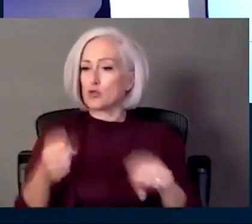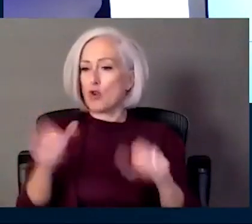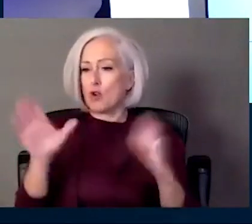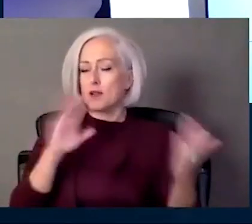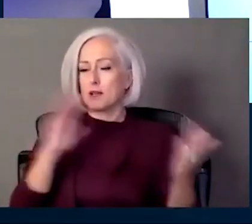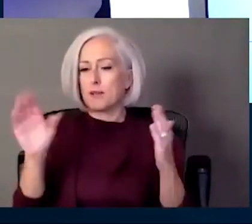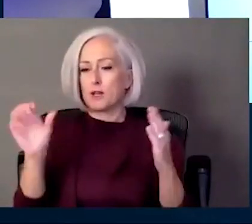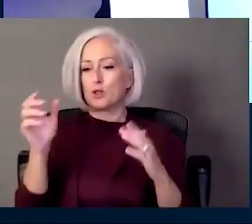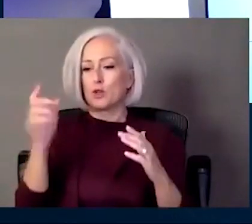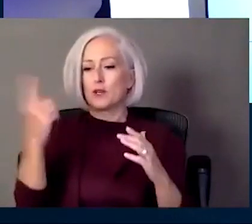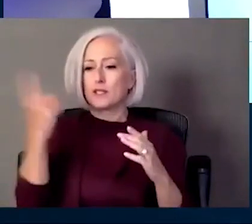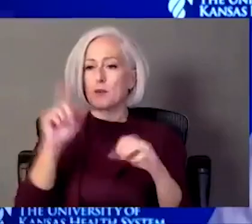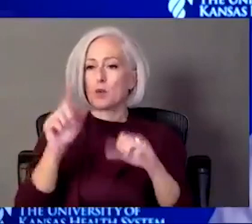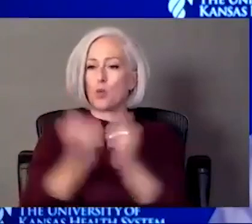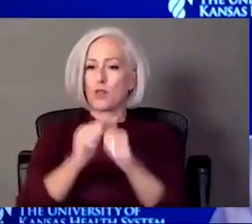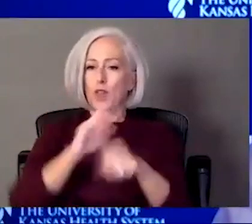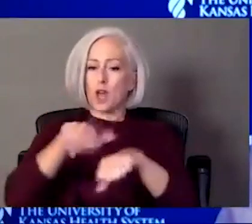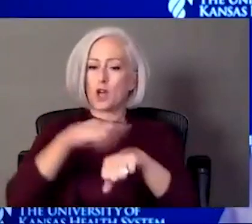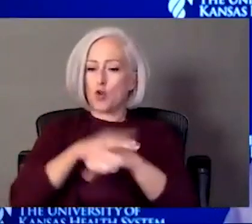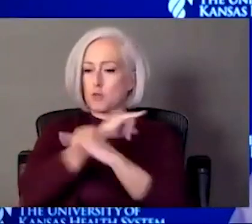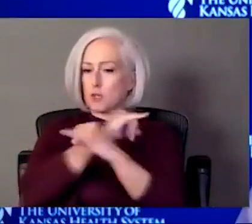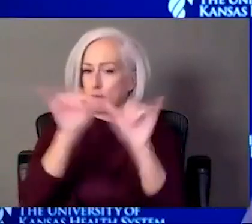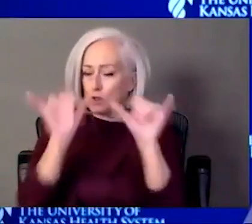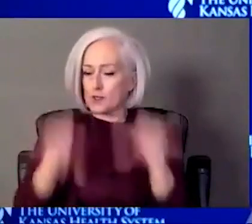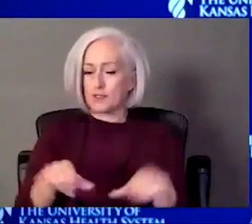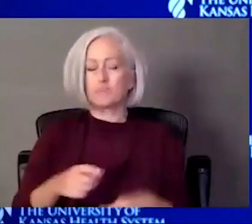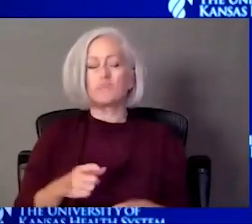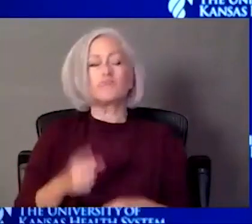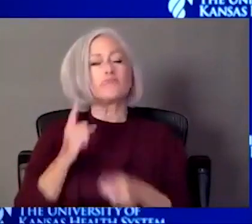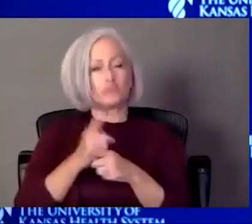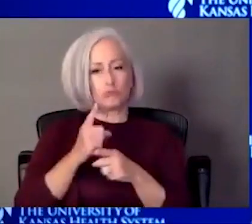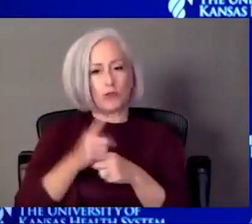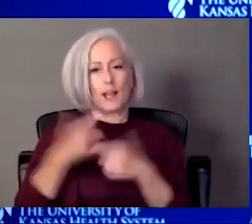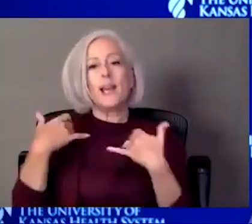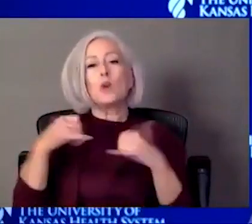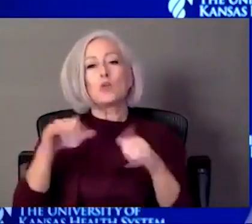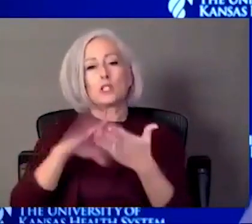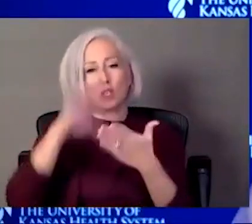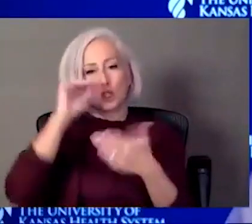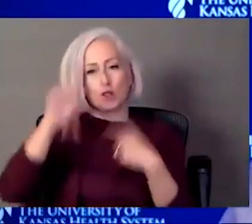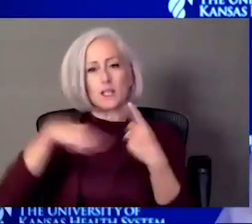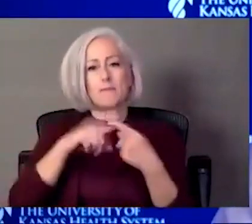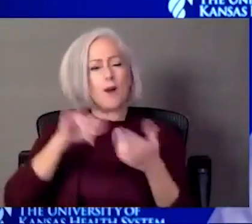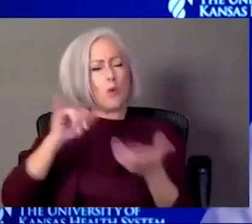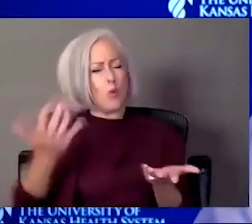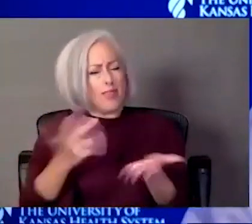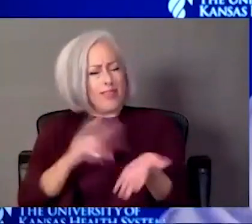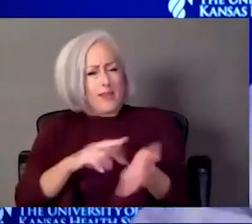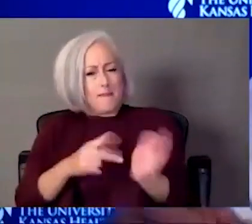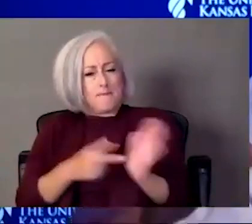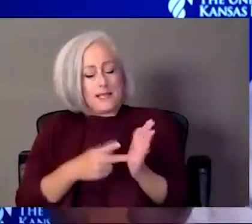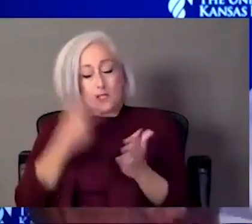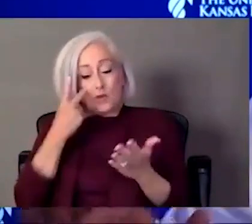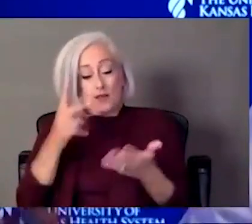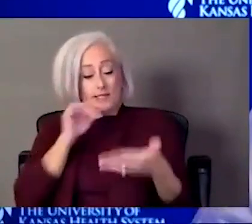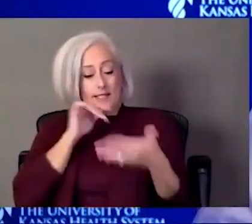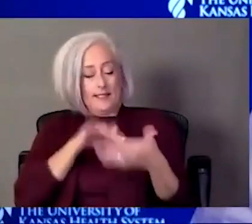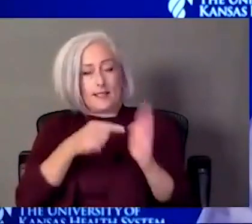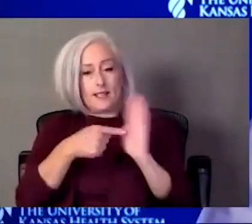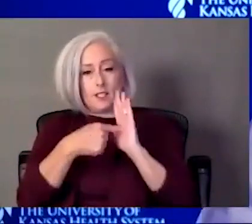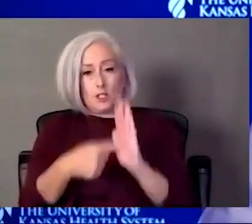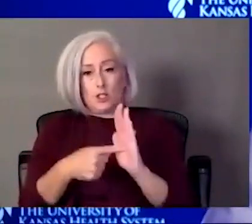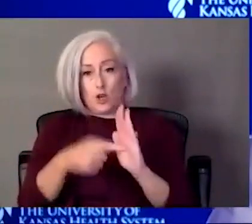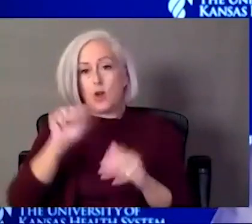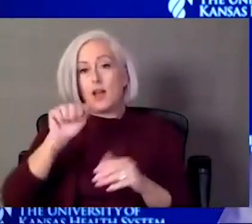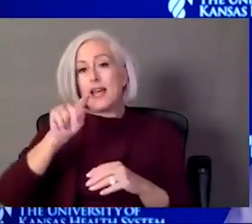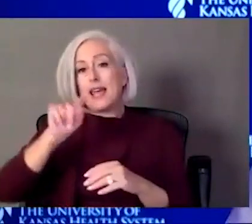immune system. Yeah. Yeah, exactly. And we're still learning about what exactly that means. We've seen studies that show these antibody levels are higher than